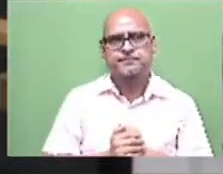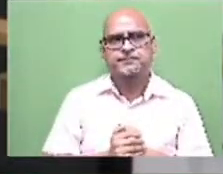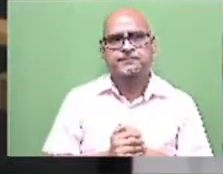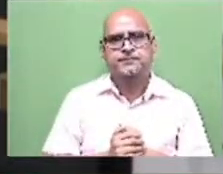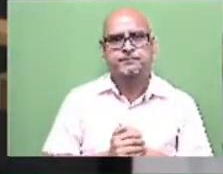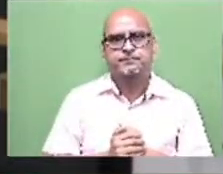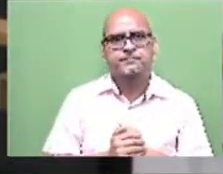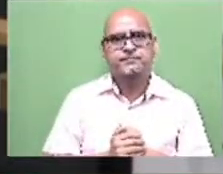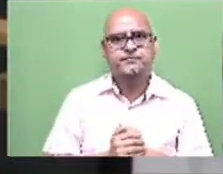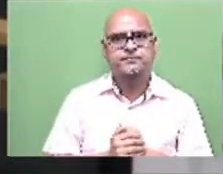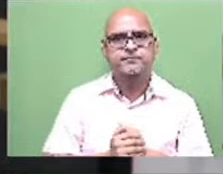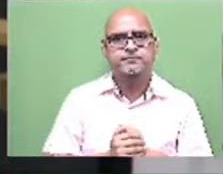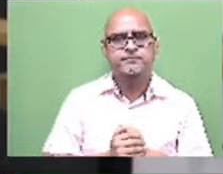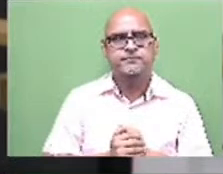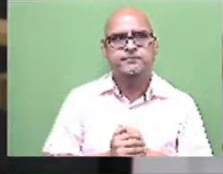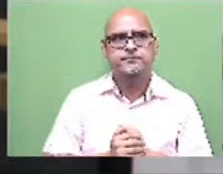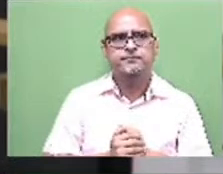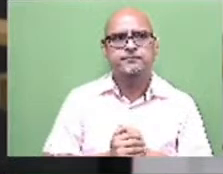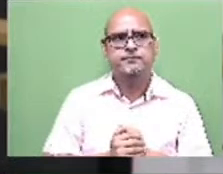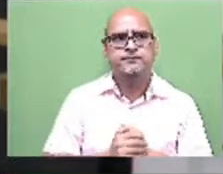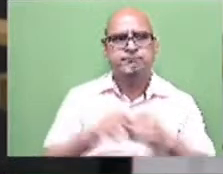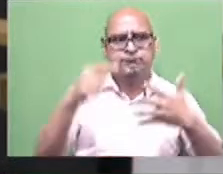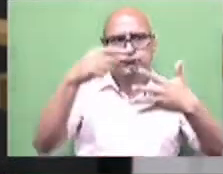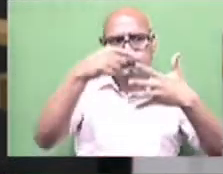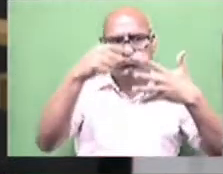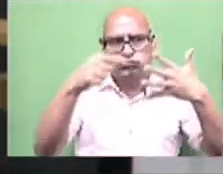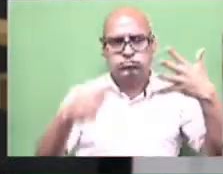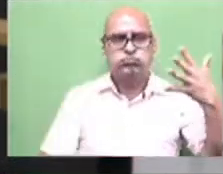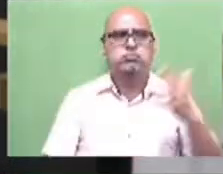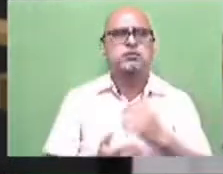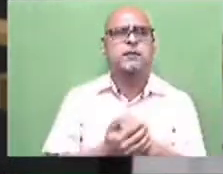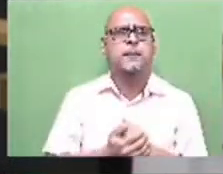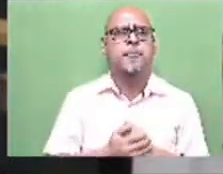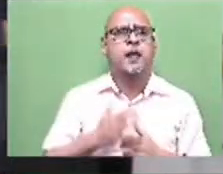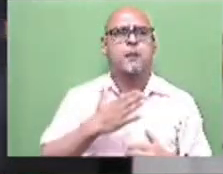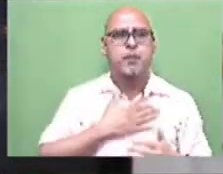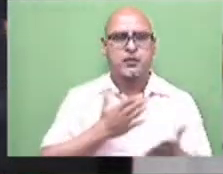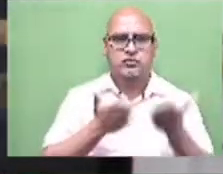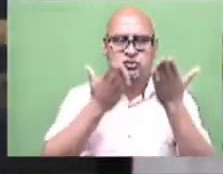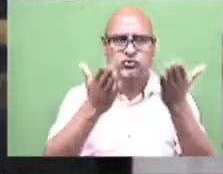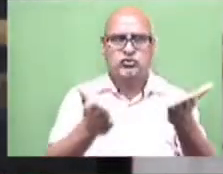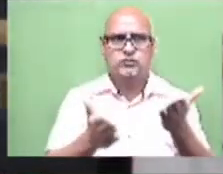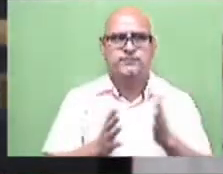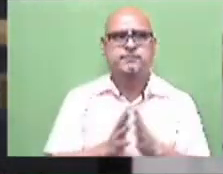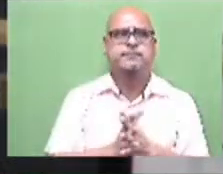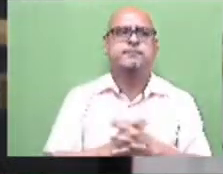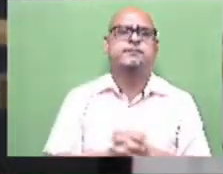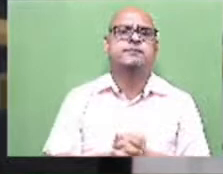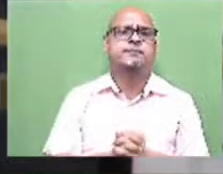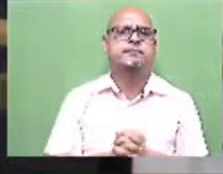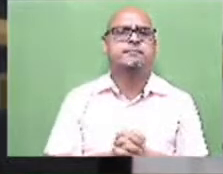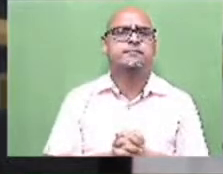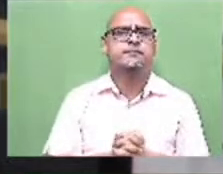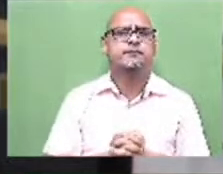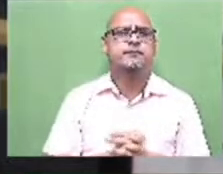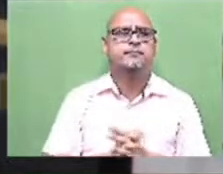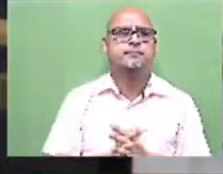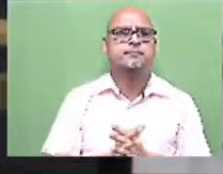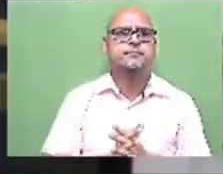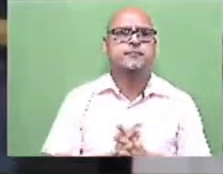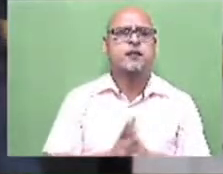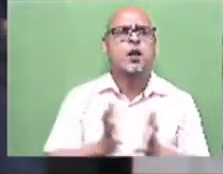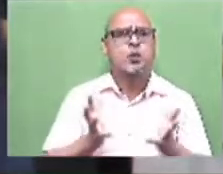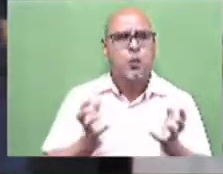I would wish to raise, because at the end of the day, we want to ensure that we can return to a level of normalcy so that